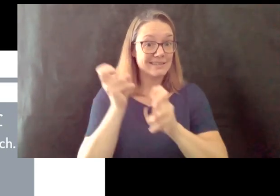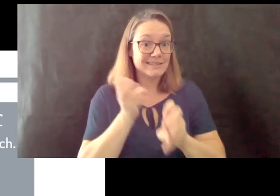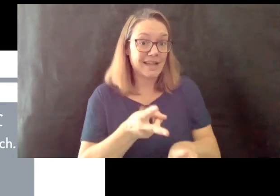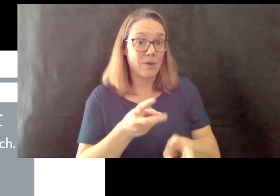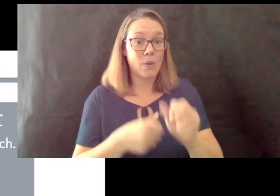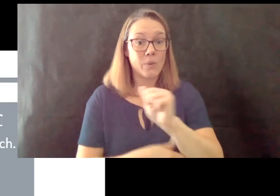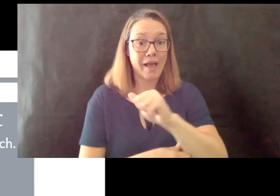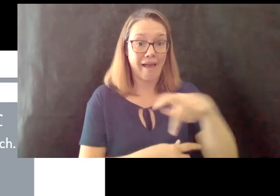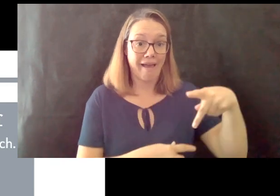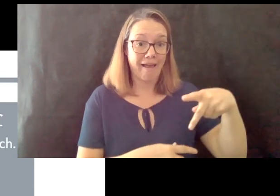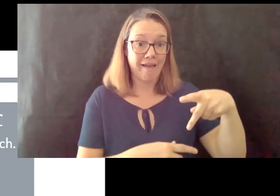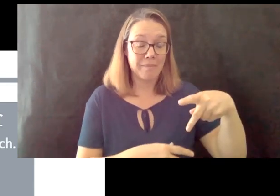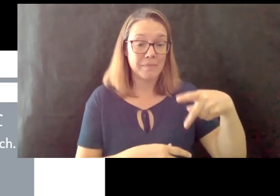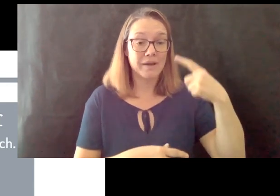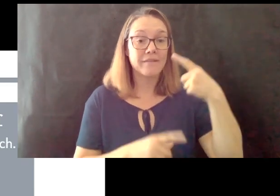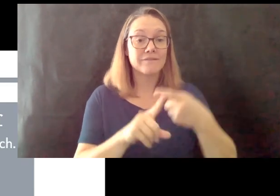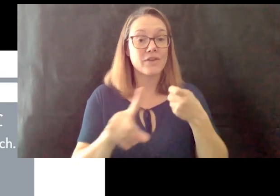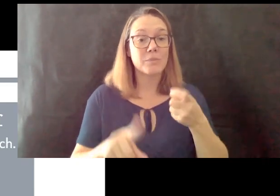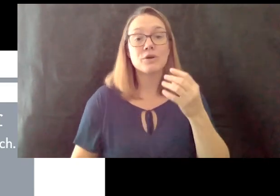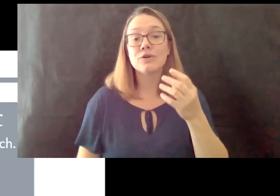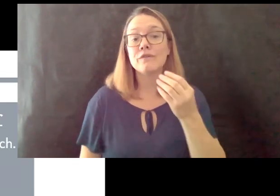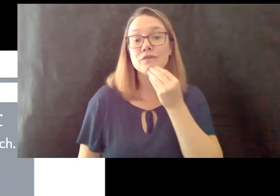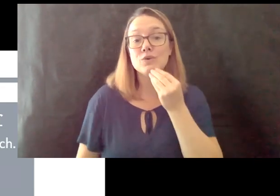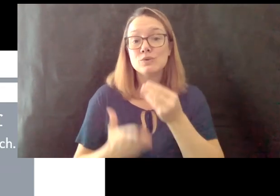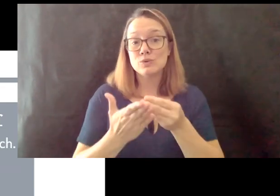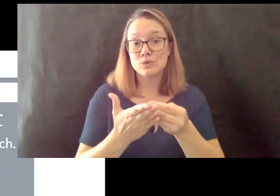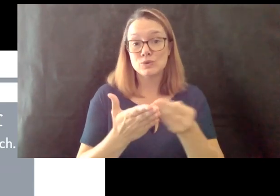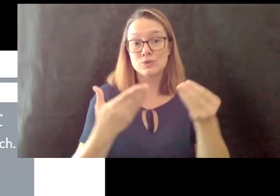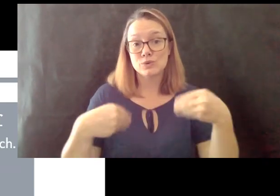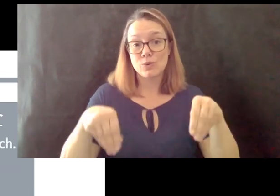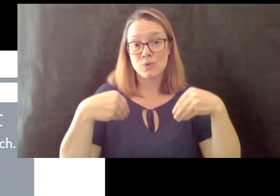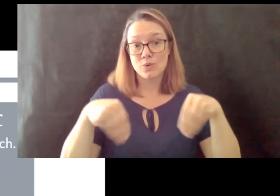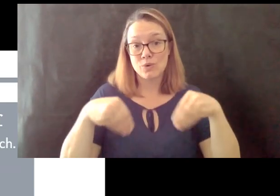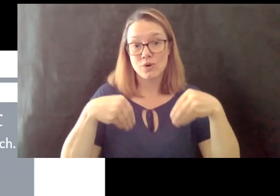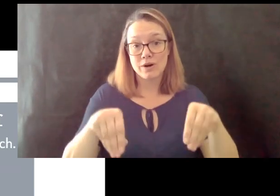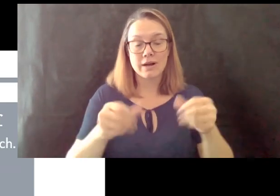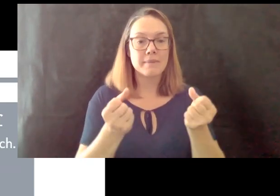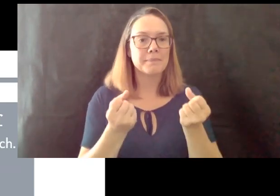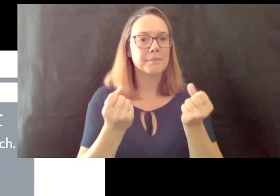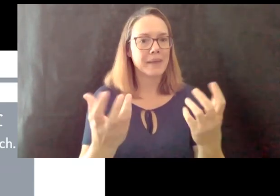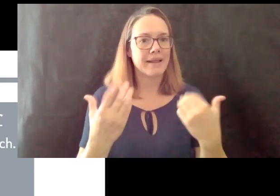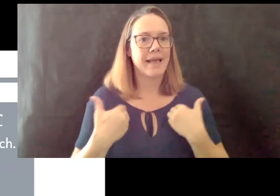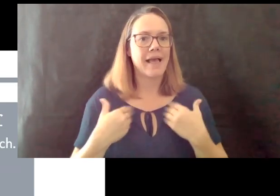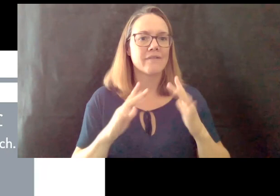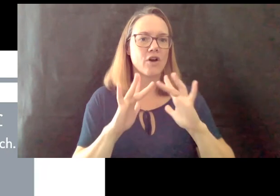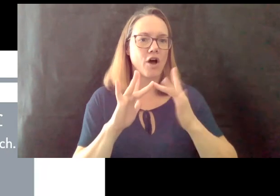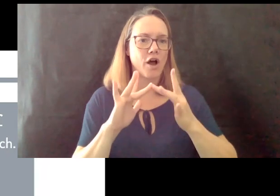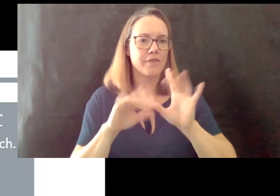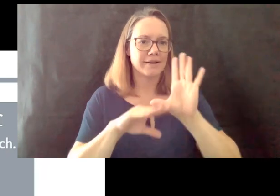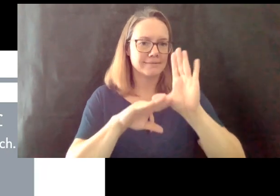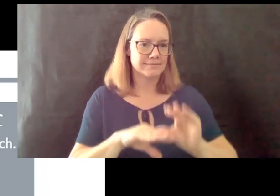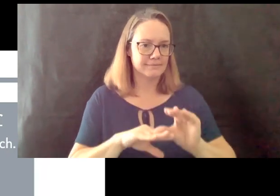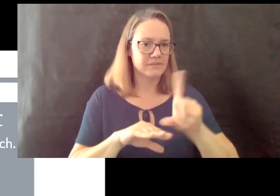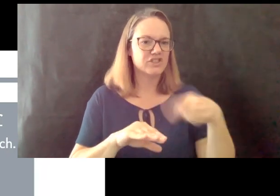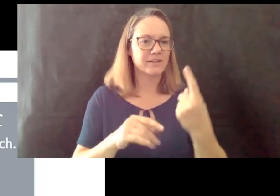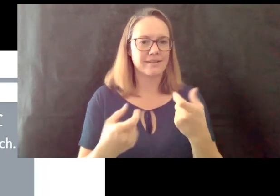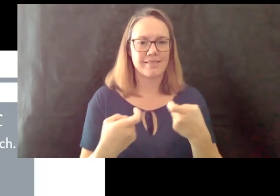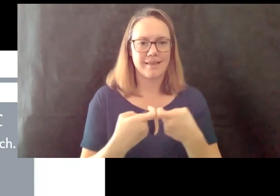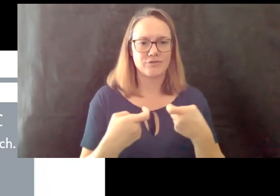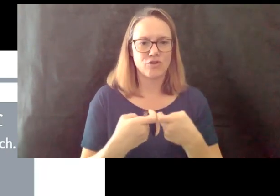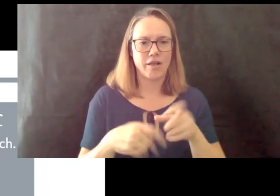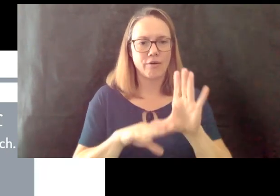Download some of the apps that the grocery stores or wherever you're shopping from have. A lot of them offer online